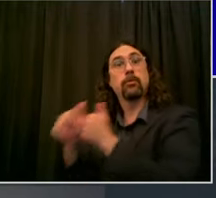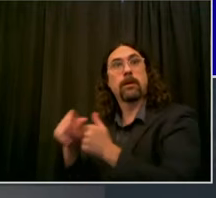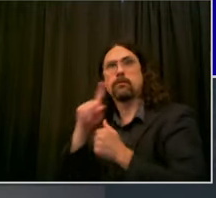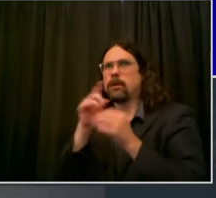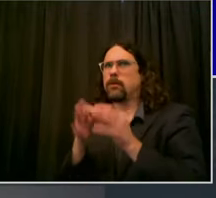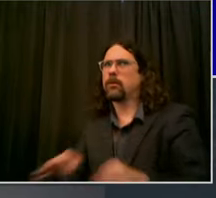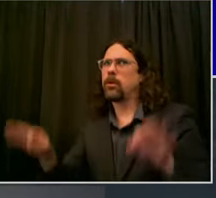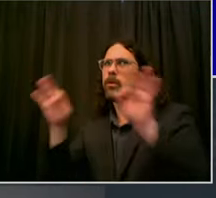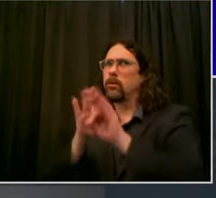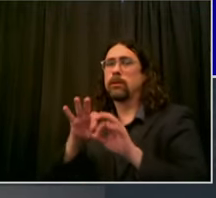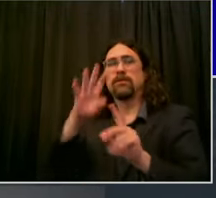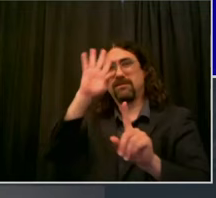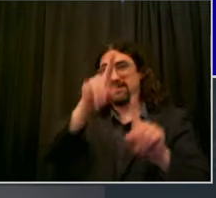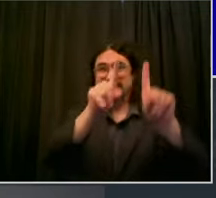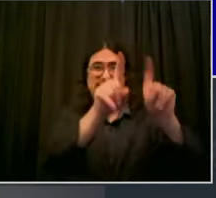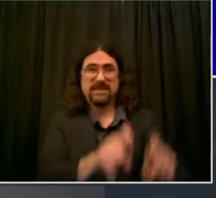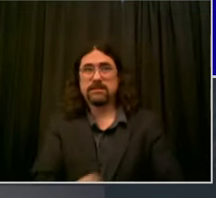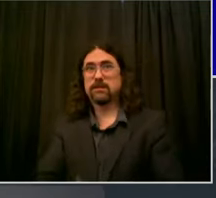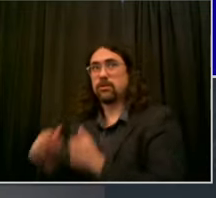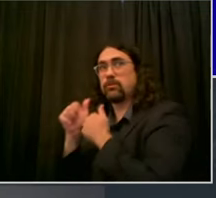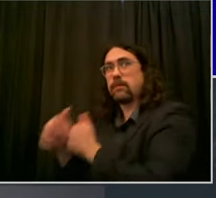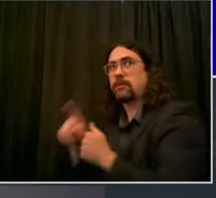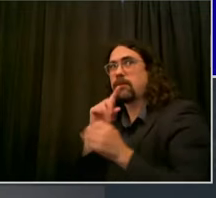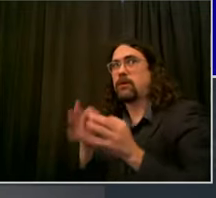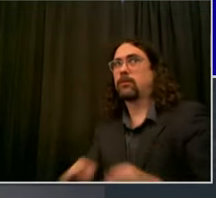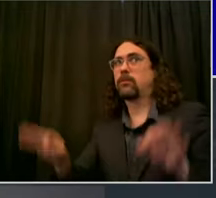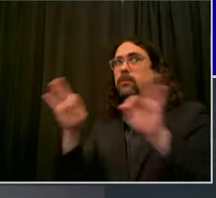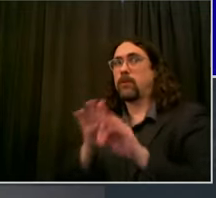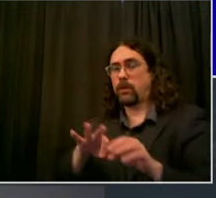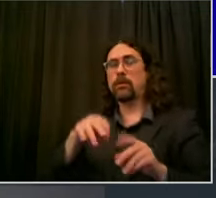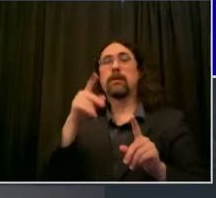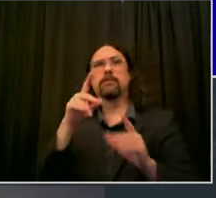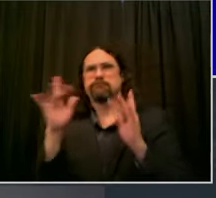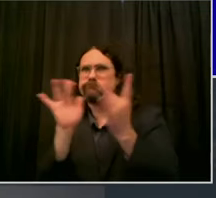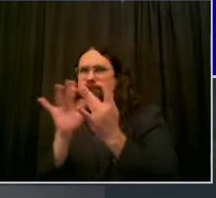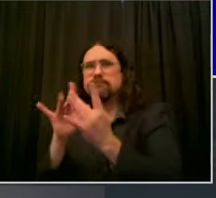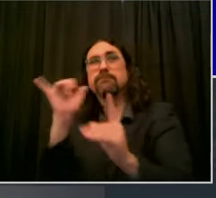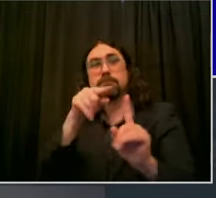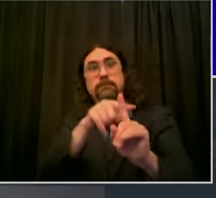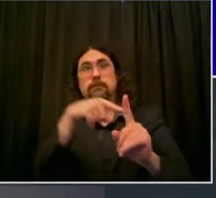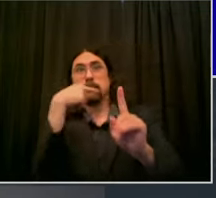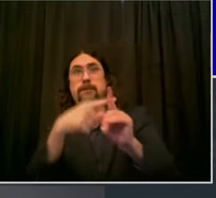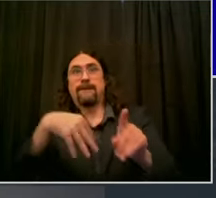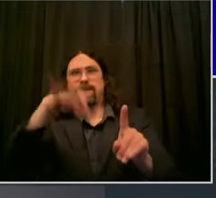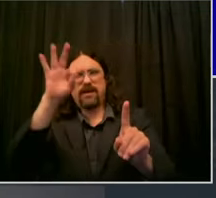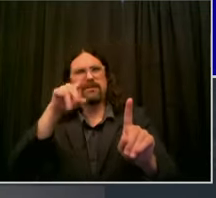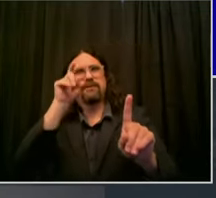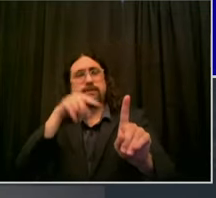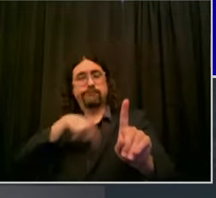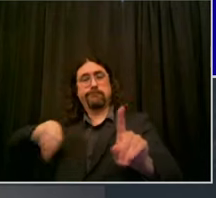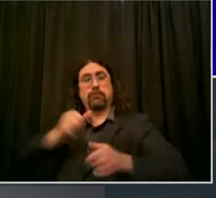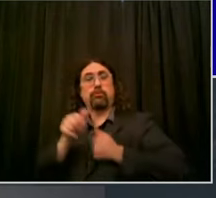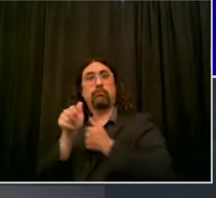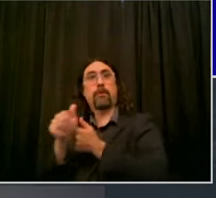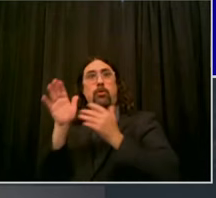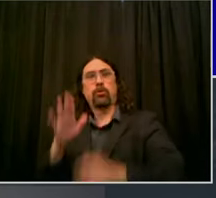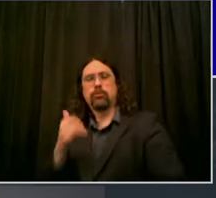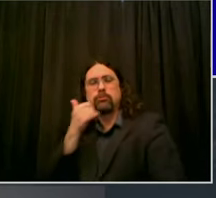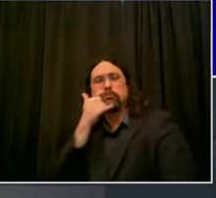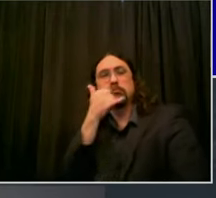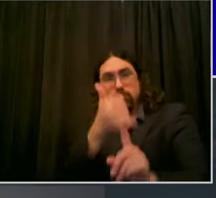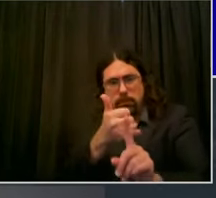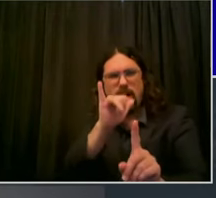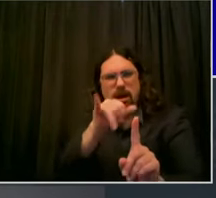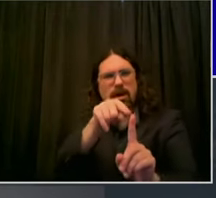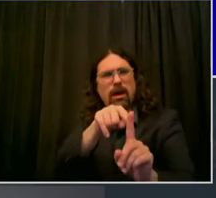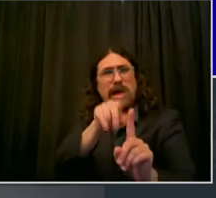need to safely separate from other people, we'll do that. Now that army of tracers we've been talking about, by the end of this week, there